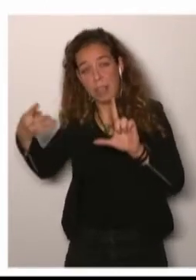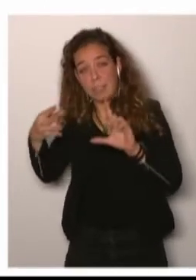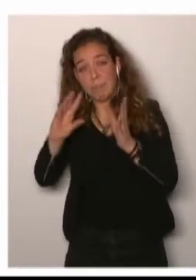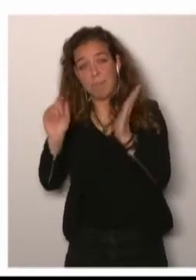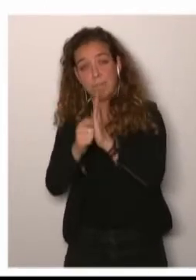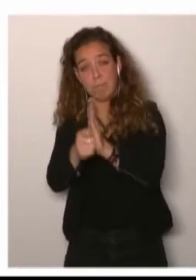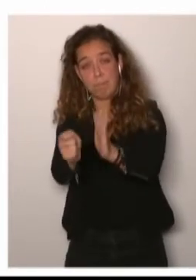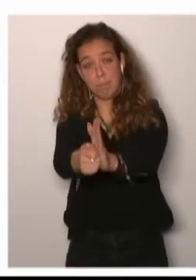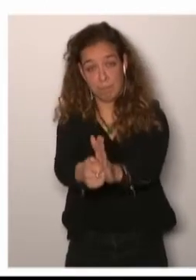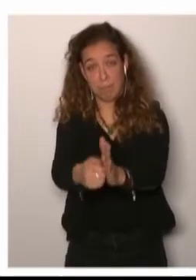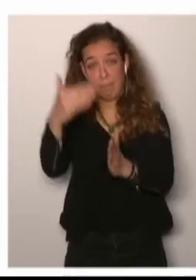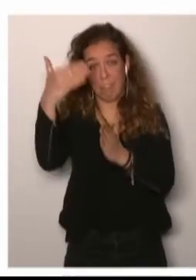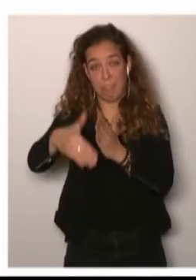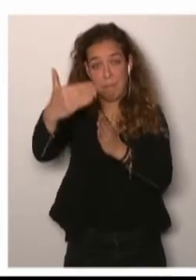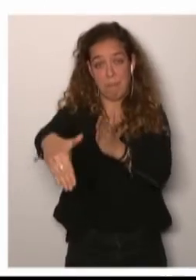GLOBE-NHL platform trial.